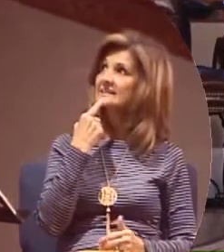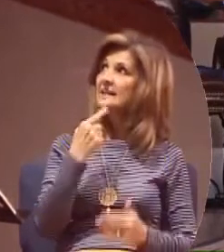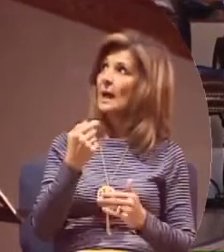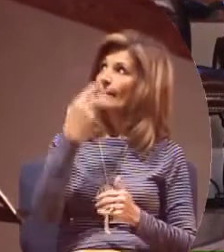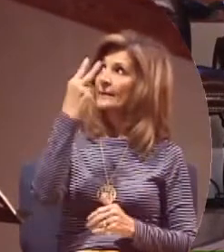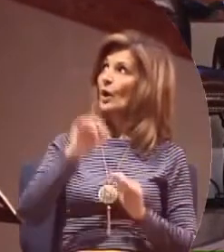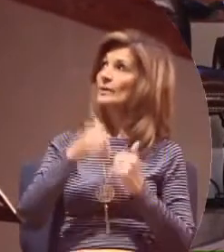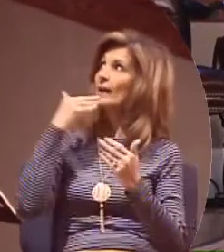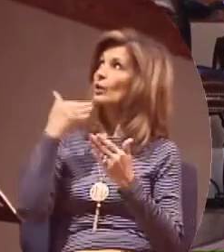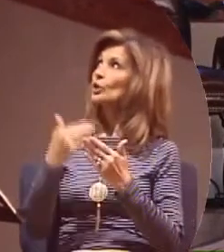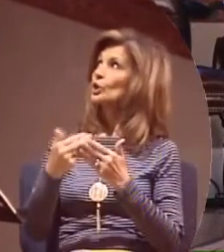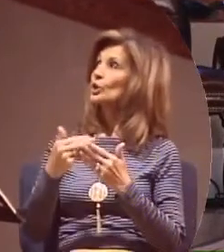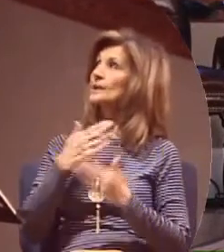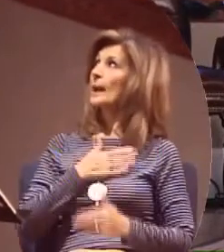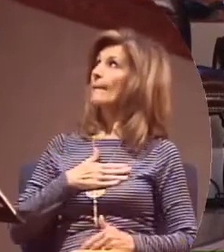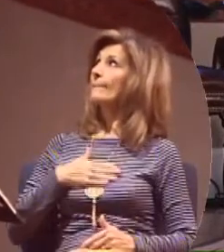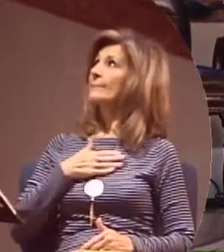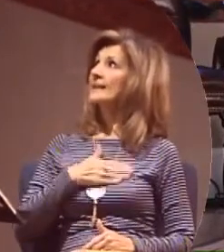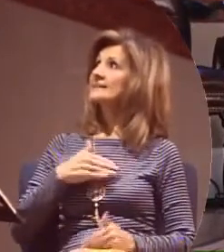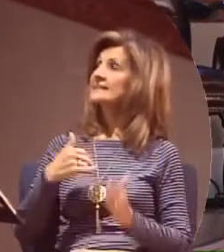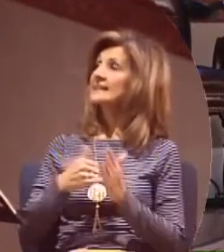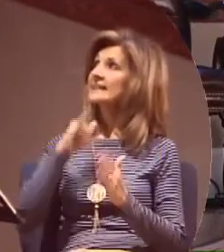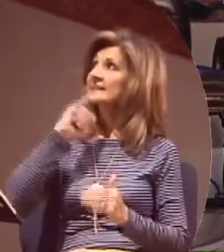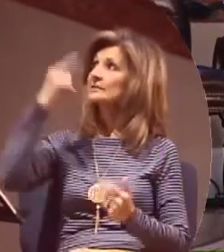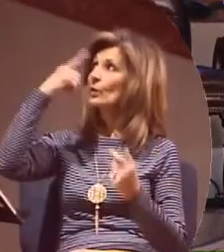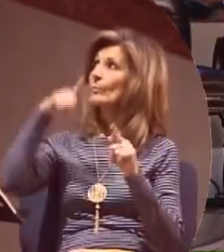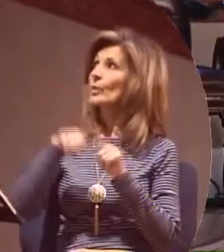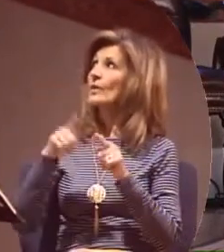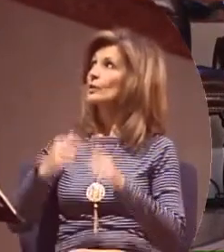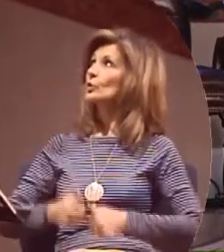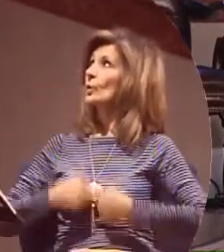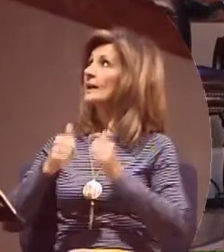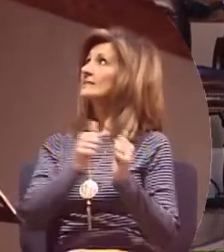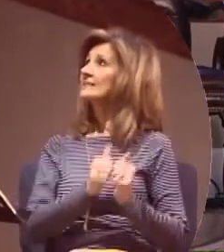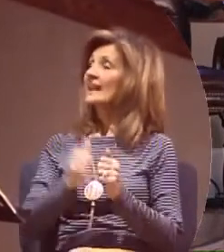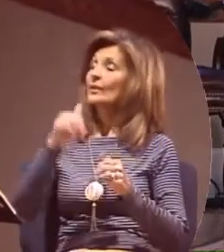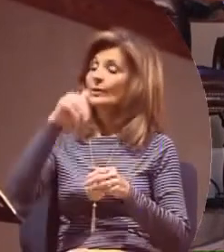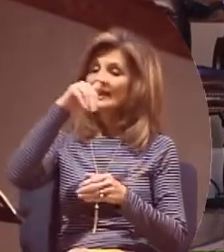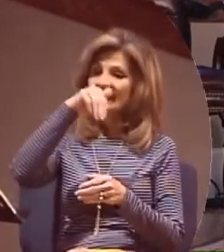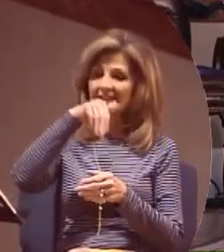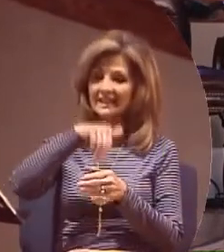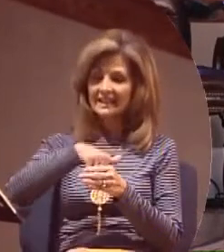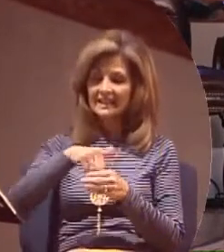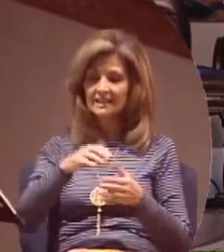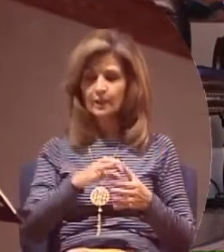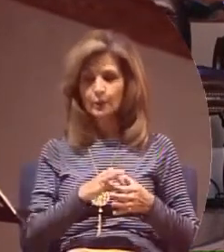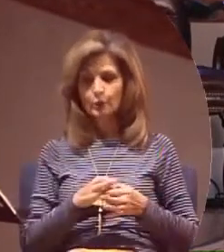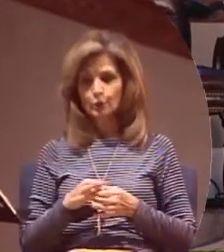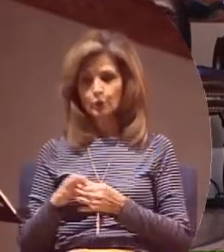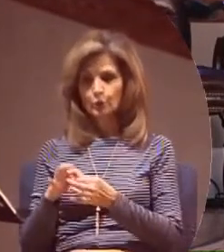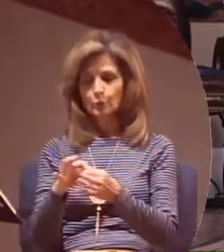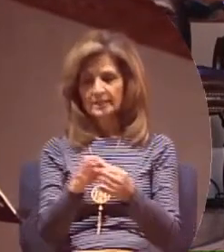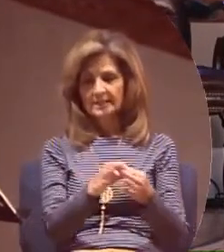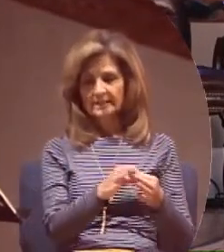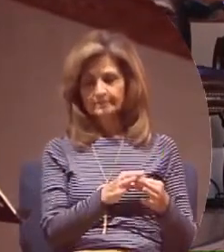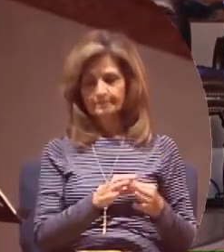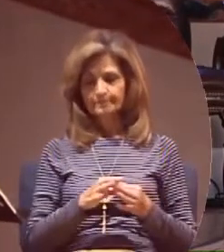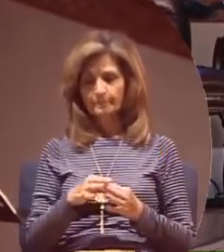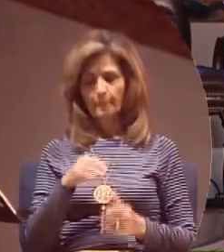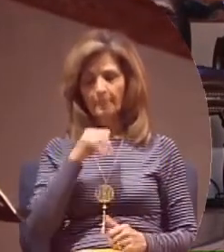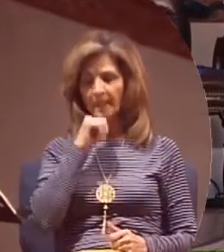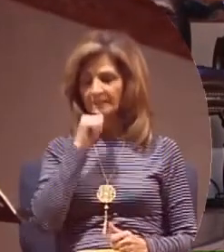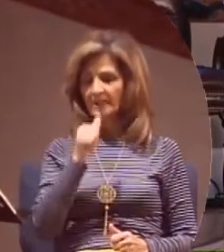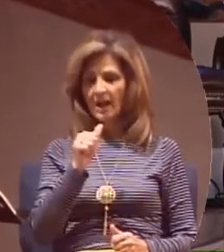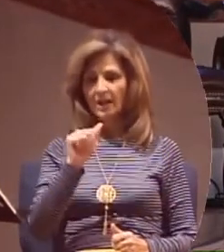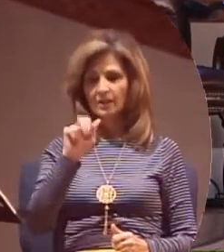how good and how pleasant it is for brethren to dwell together." Say it with me now. In, not